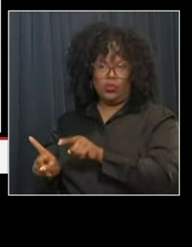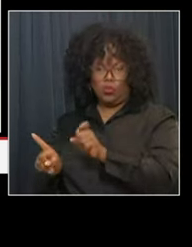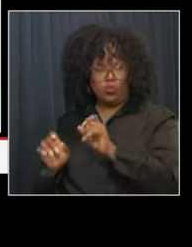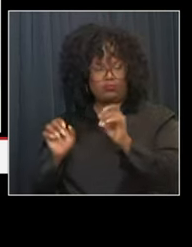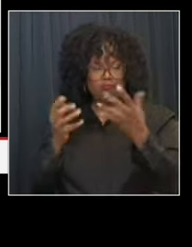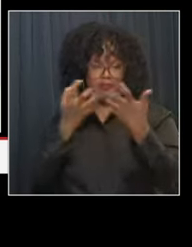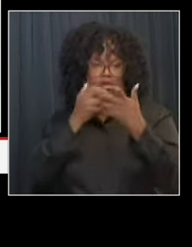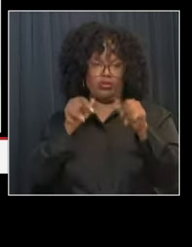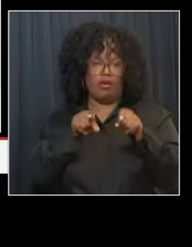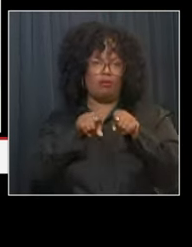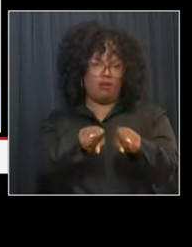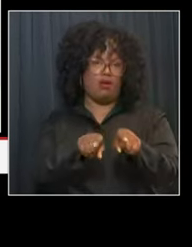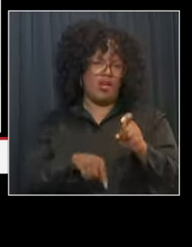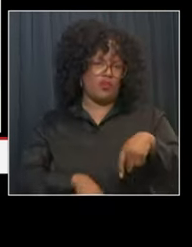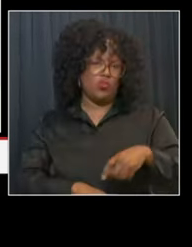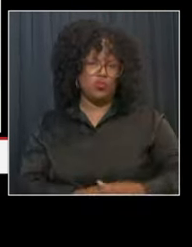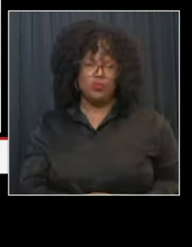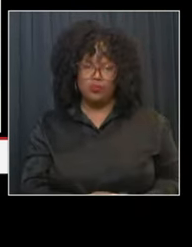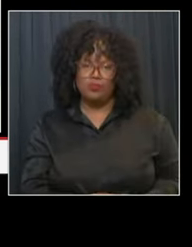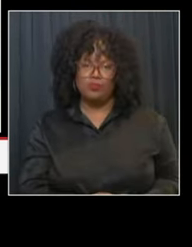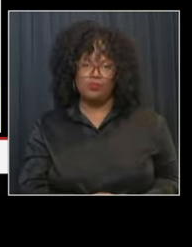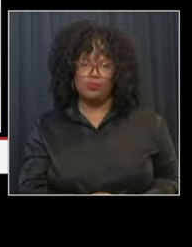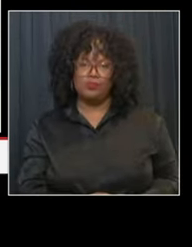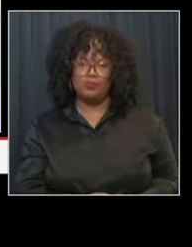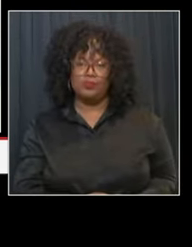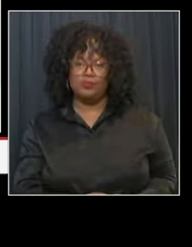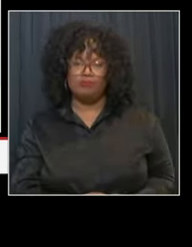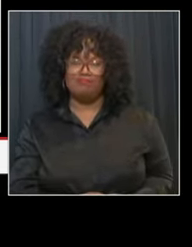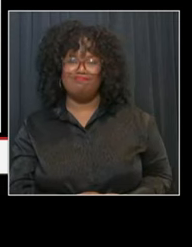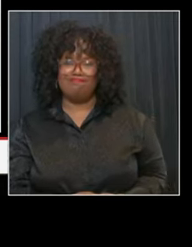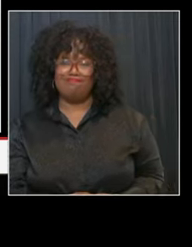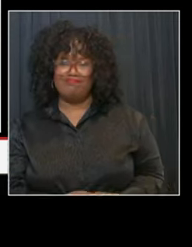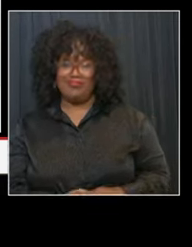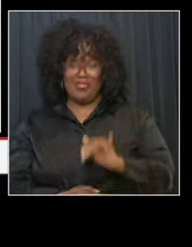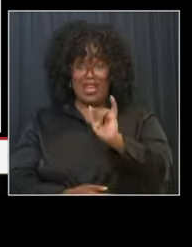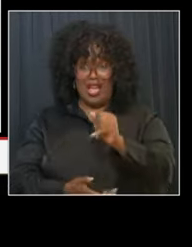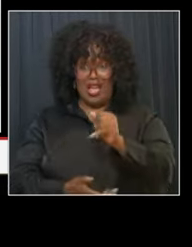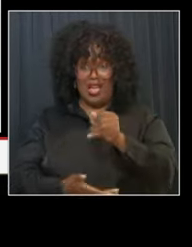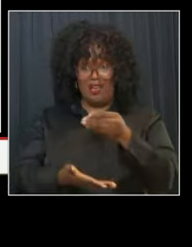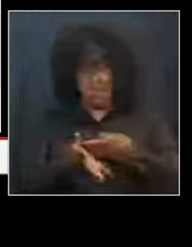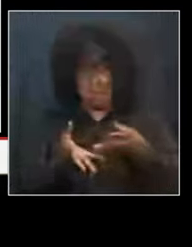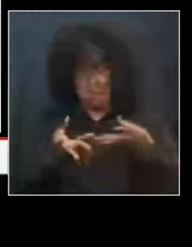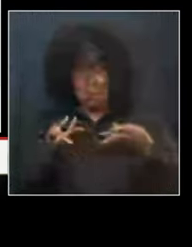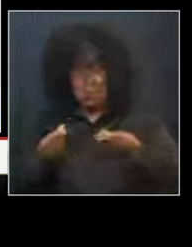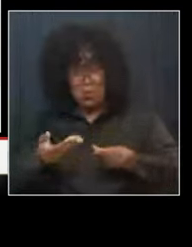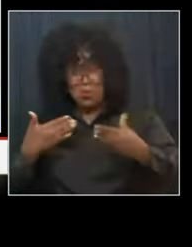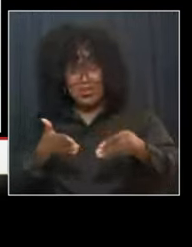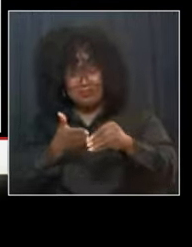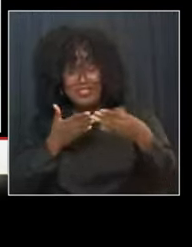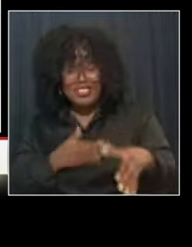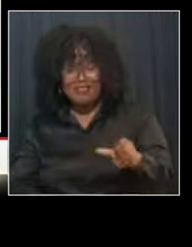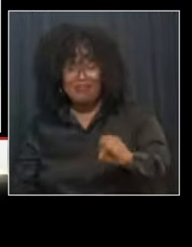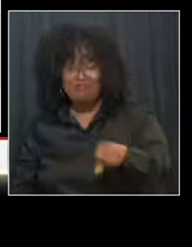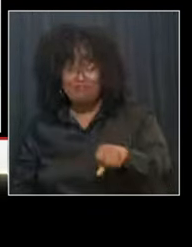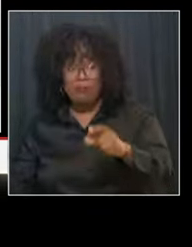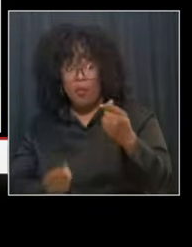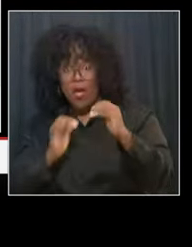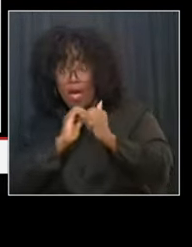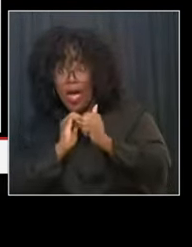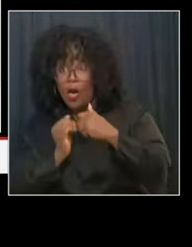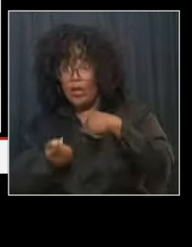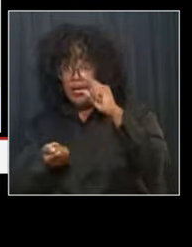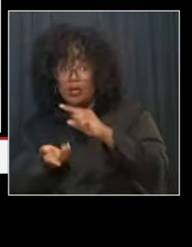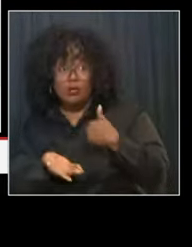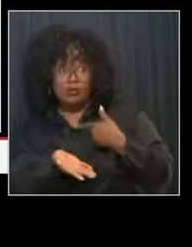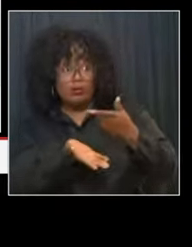deserves. And recognizing the cost, we're going the route of trying to have a private entity take out the debt, build a building